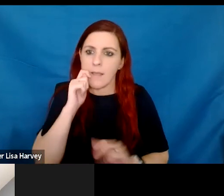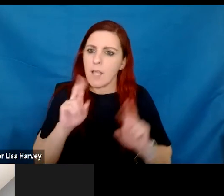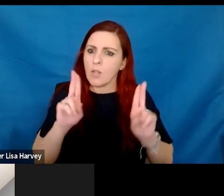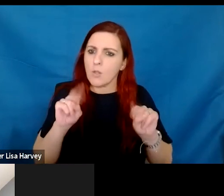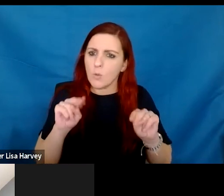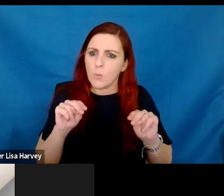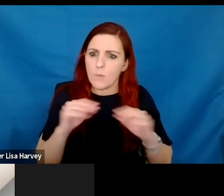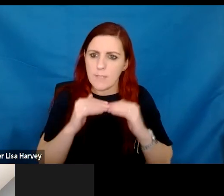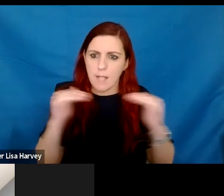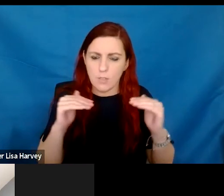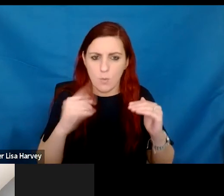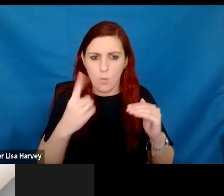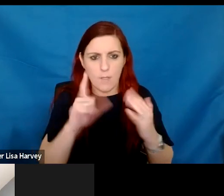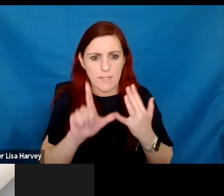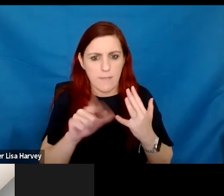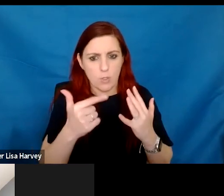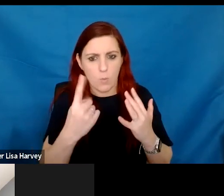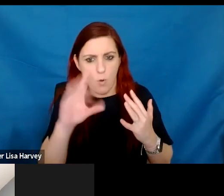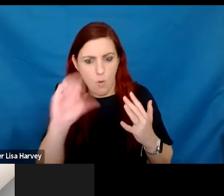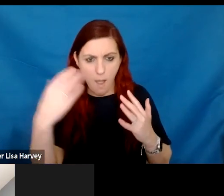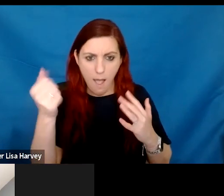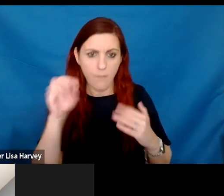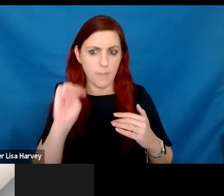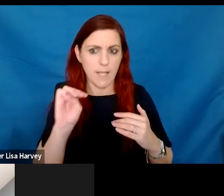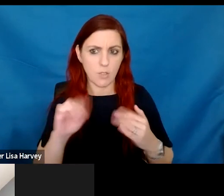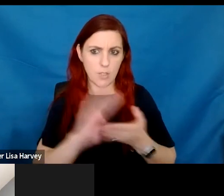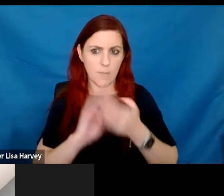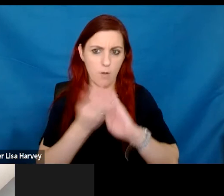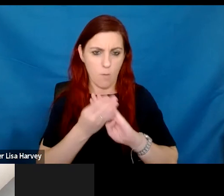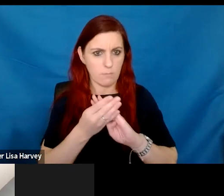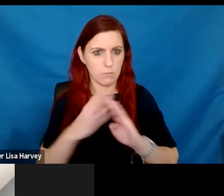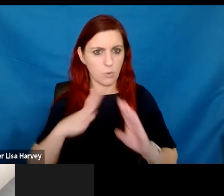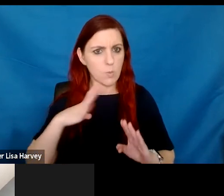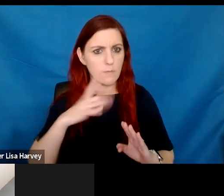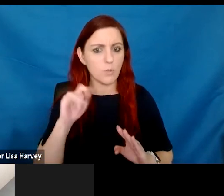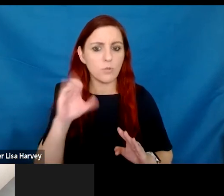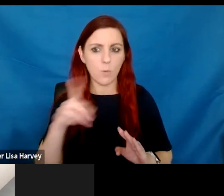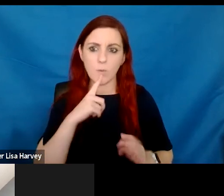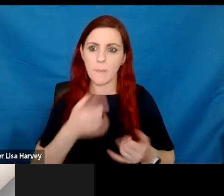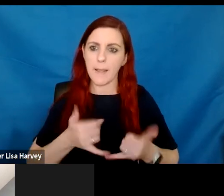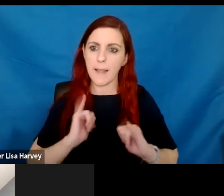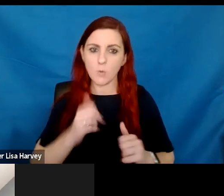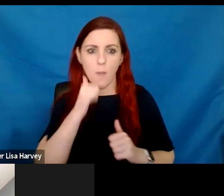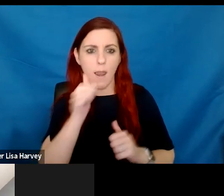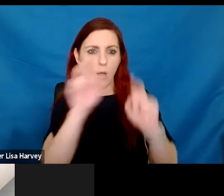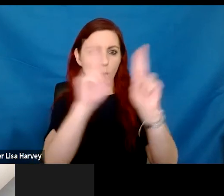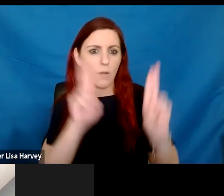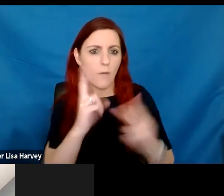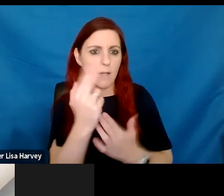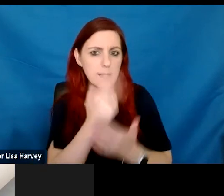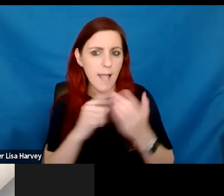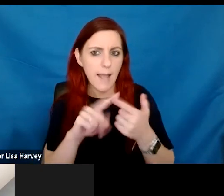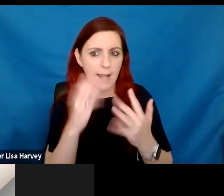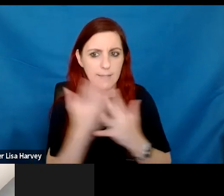EN 17210 has the potential to become a very, very useful tool to enable universal design and